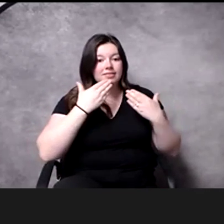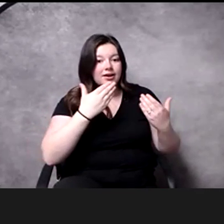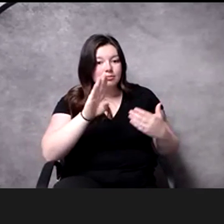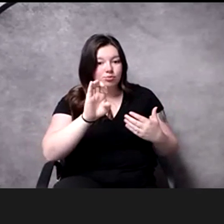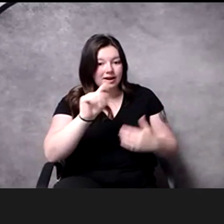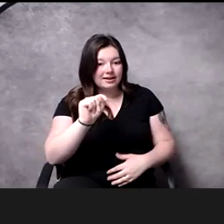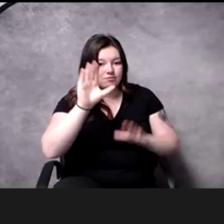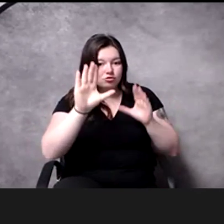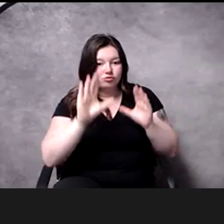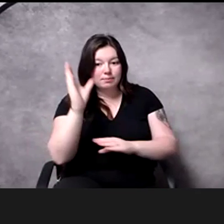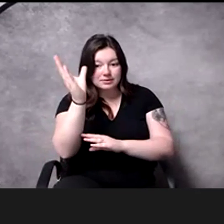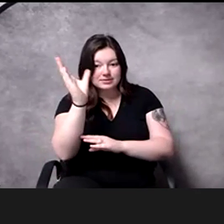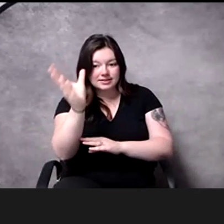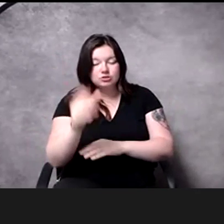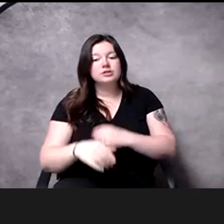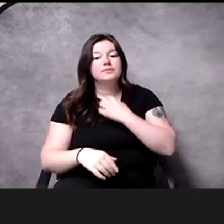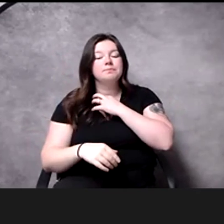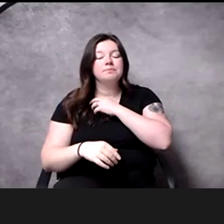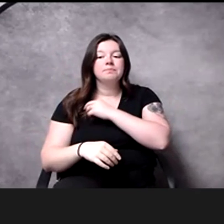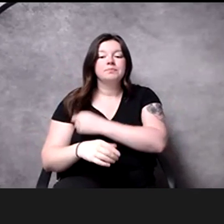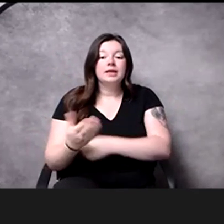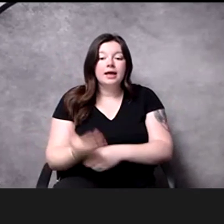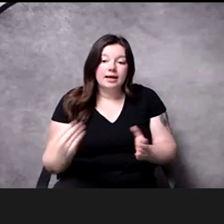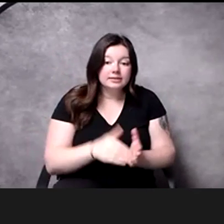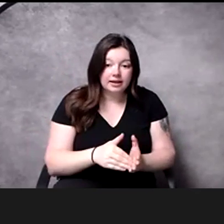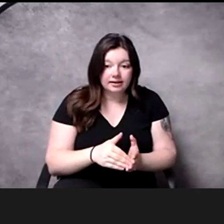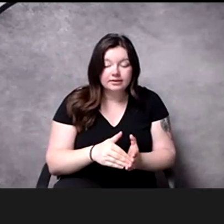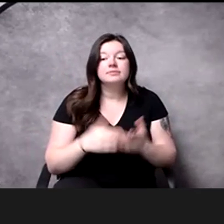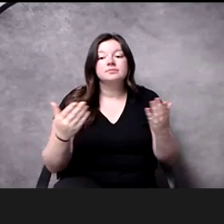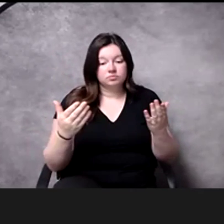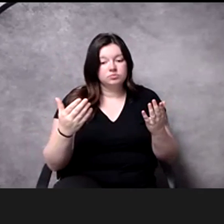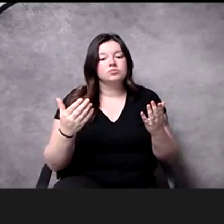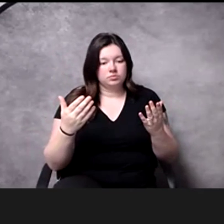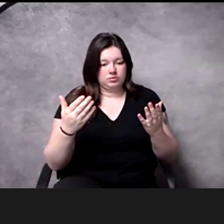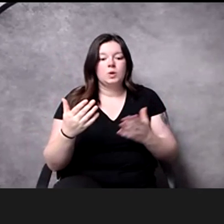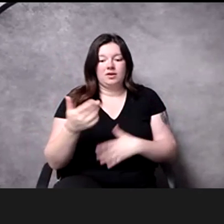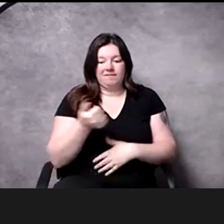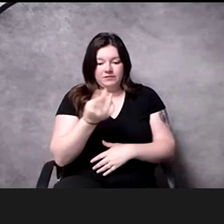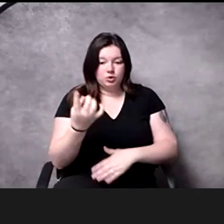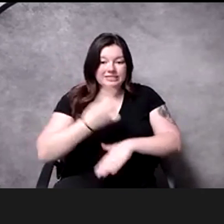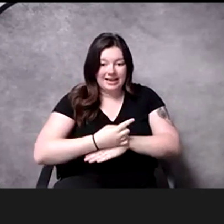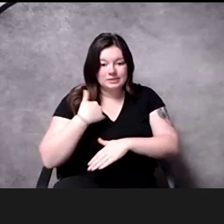excellent presentation. And again, just give us a couple or 3 days and we'll be back in